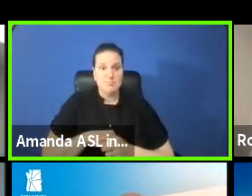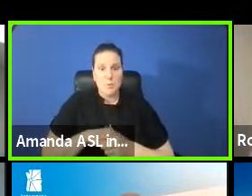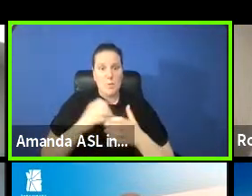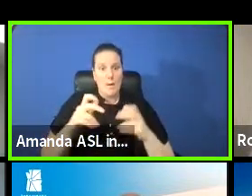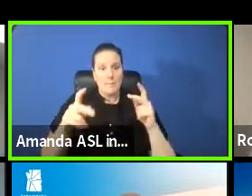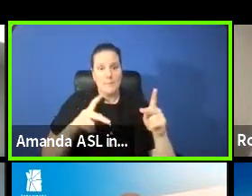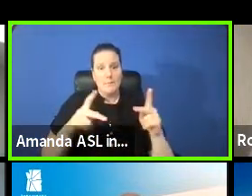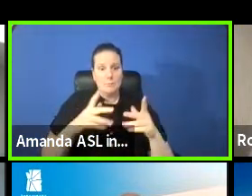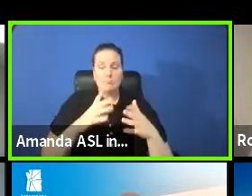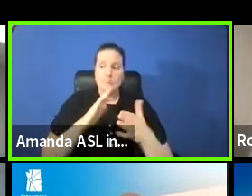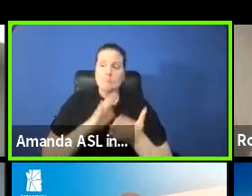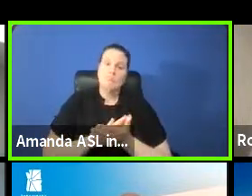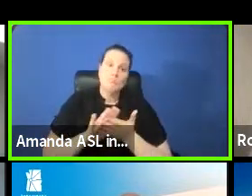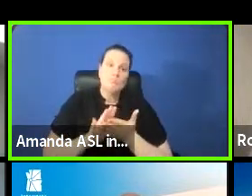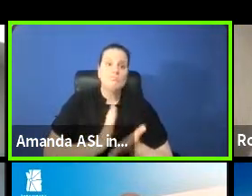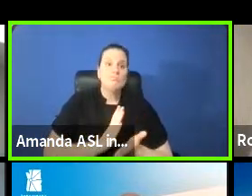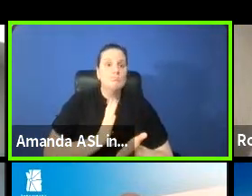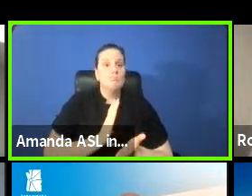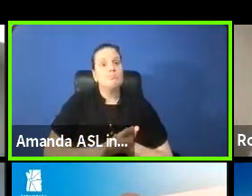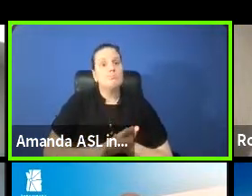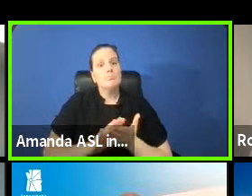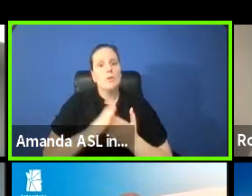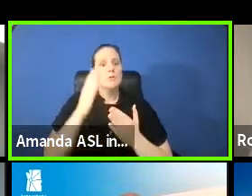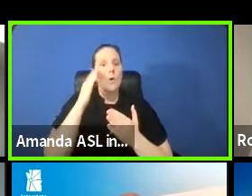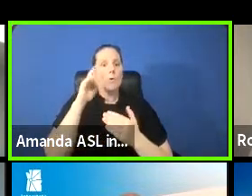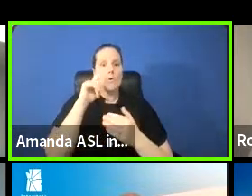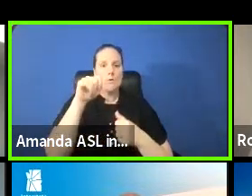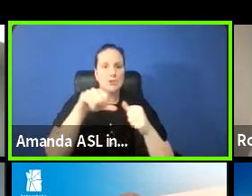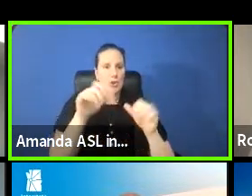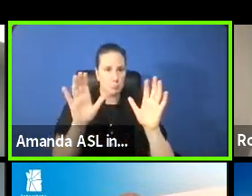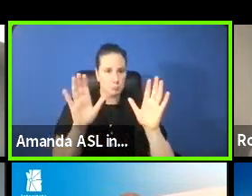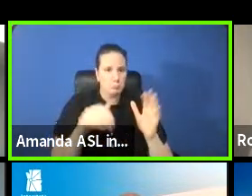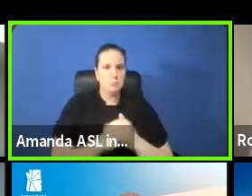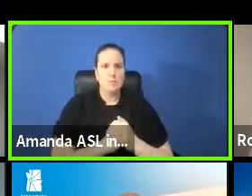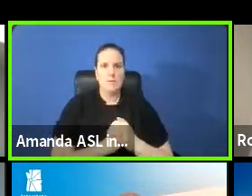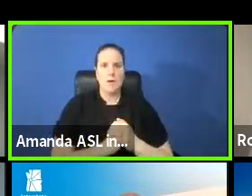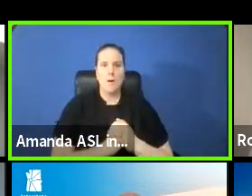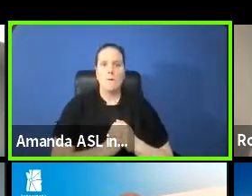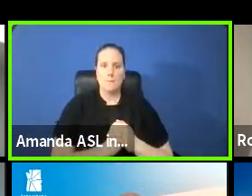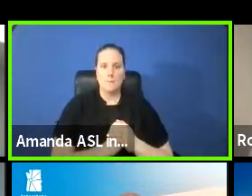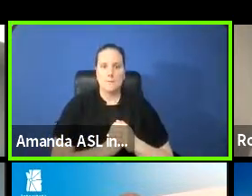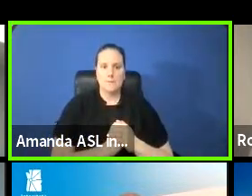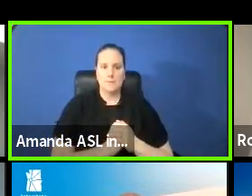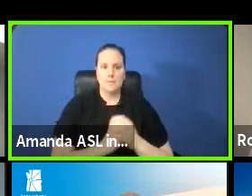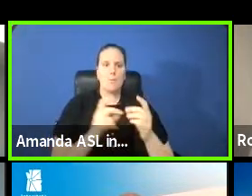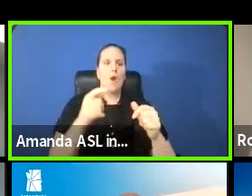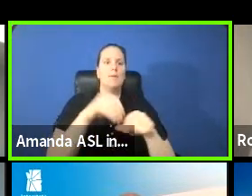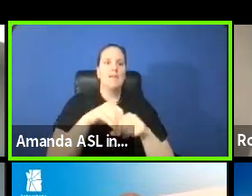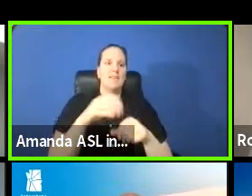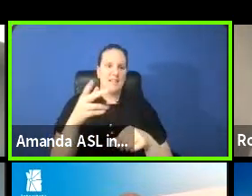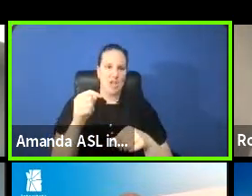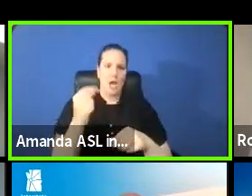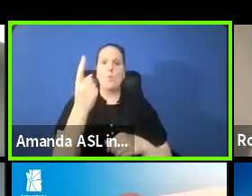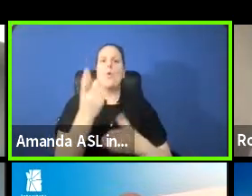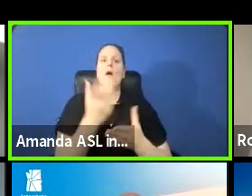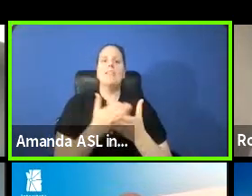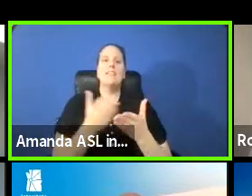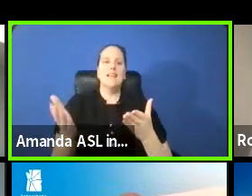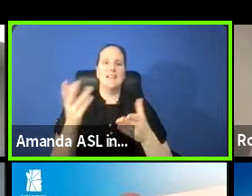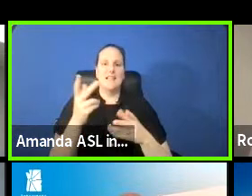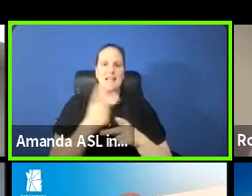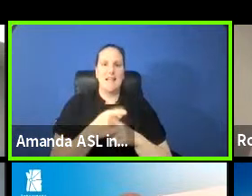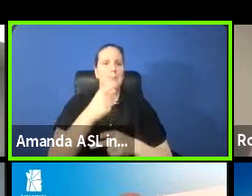to be candid and use this to get to know each other a little bit. Oh. And I put the prompt in the chat. What is one thing that's keeping